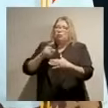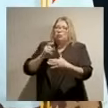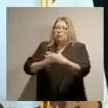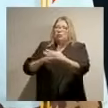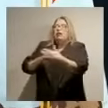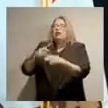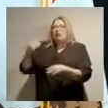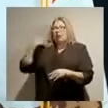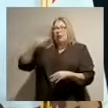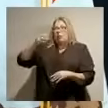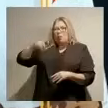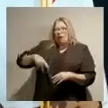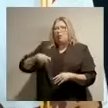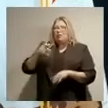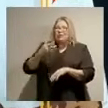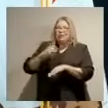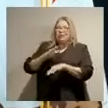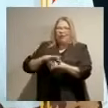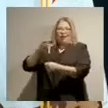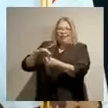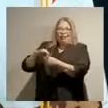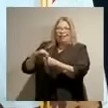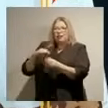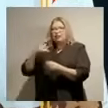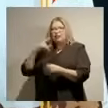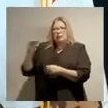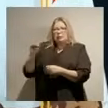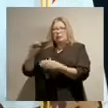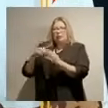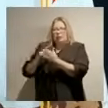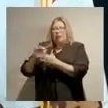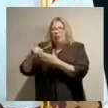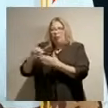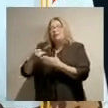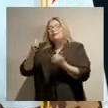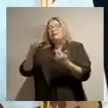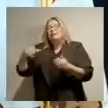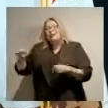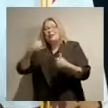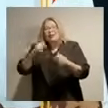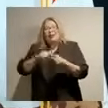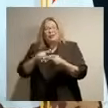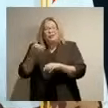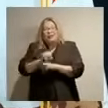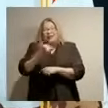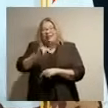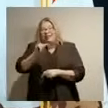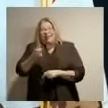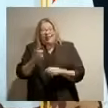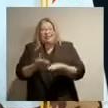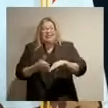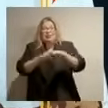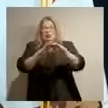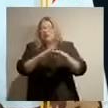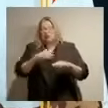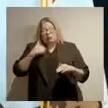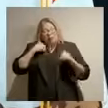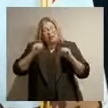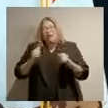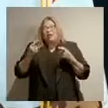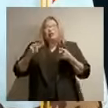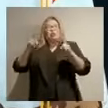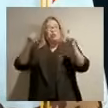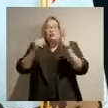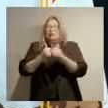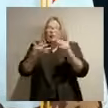invested millions of dollars in ads to try to defeat that tax increase. We can achieve all of this. We can get our back on our fiscal sound footing without cutting